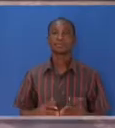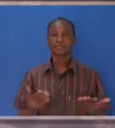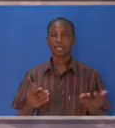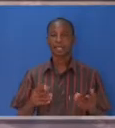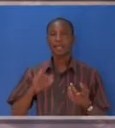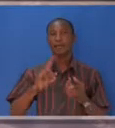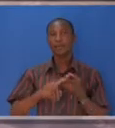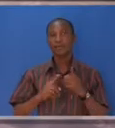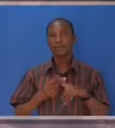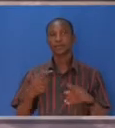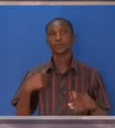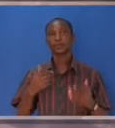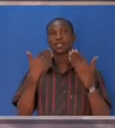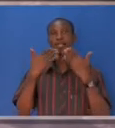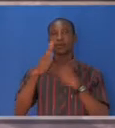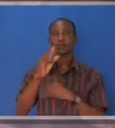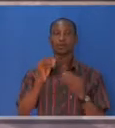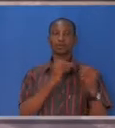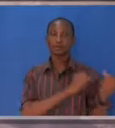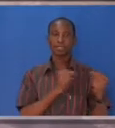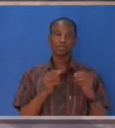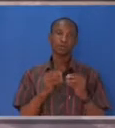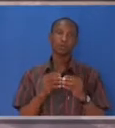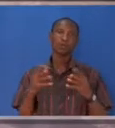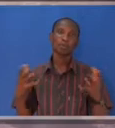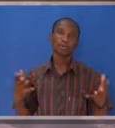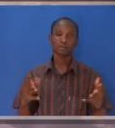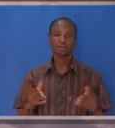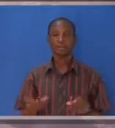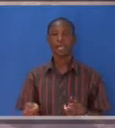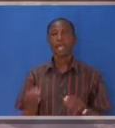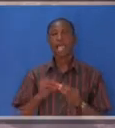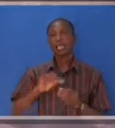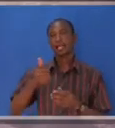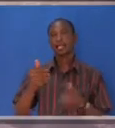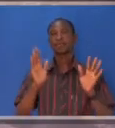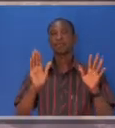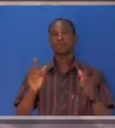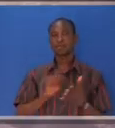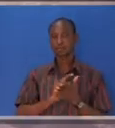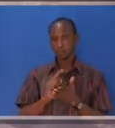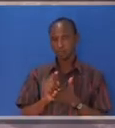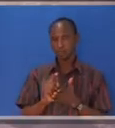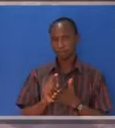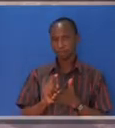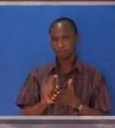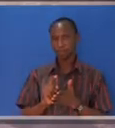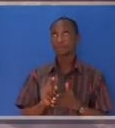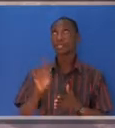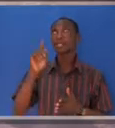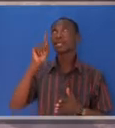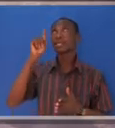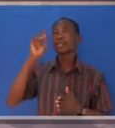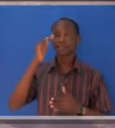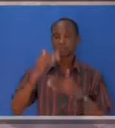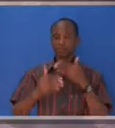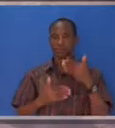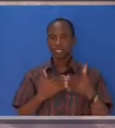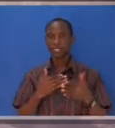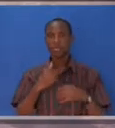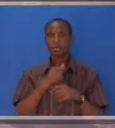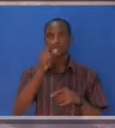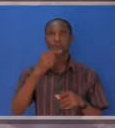Adofonum ye de Yehuwa Yankopon ase so ama na wotwe foforo akwa pro abeto ye mbio ono na dum nti ne ye